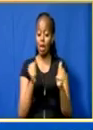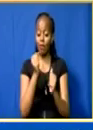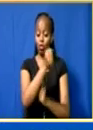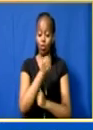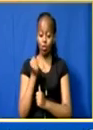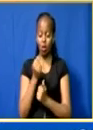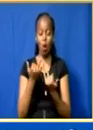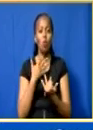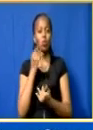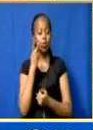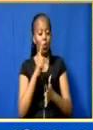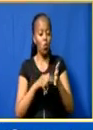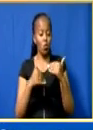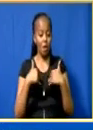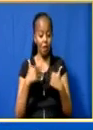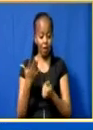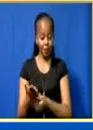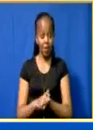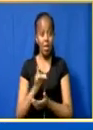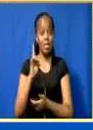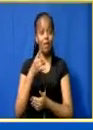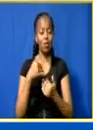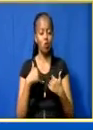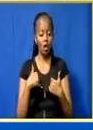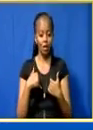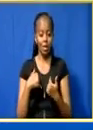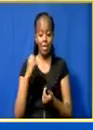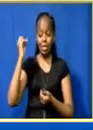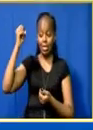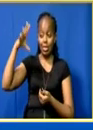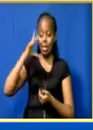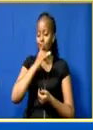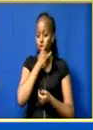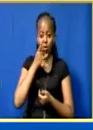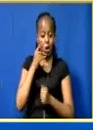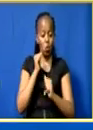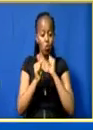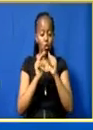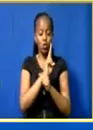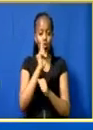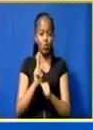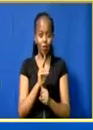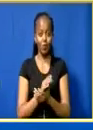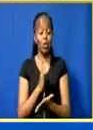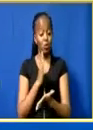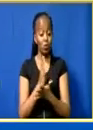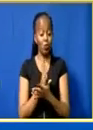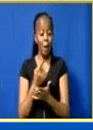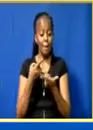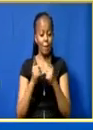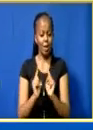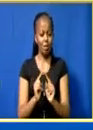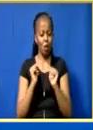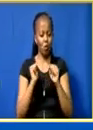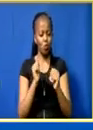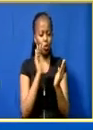So, let's see the ones we have here. Uh-huh. The first one we have is sun drying. The one you use. Mm-hmm. Yes, it is. But will